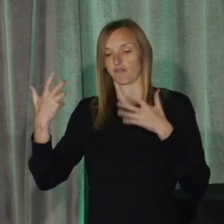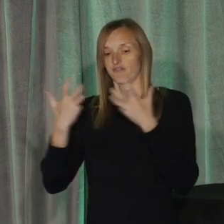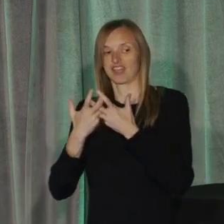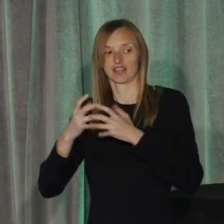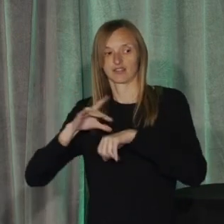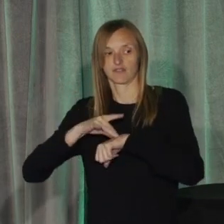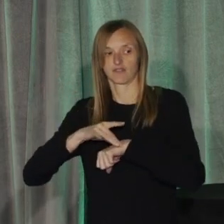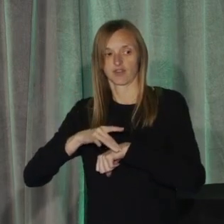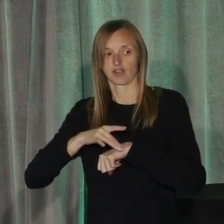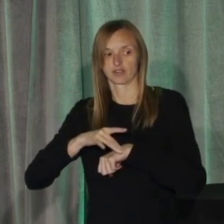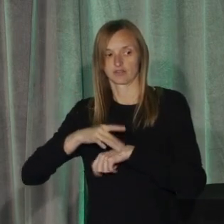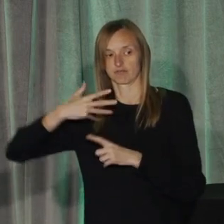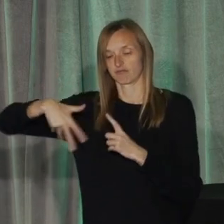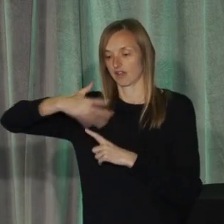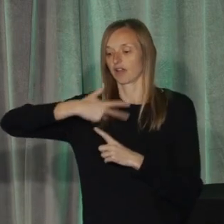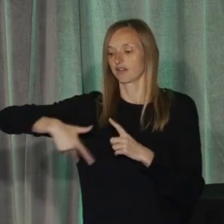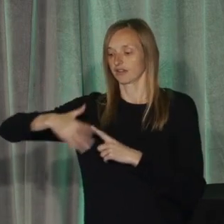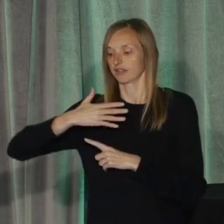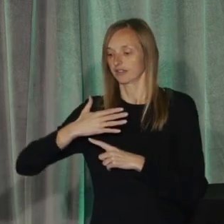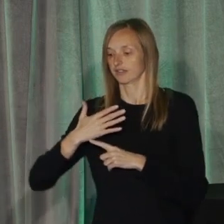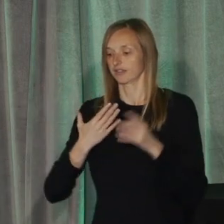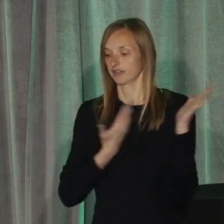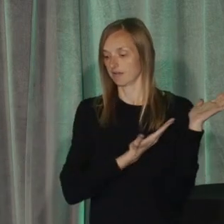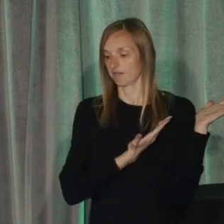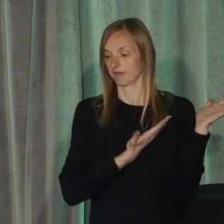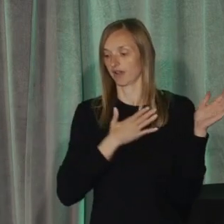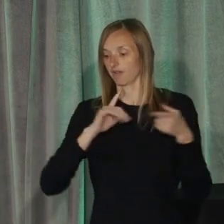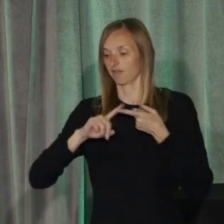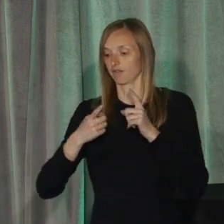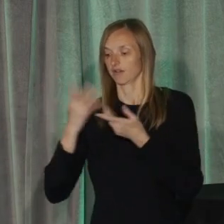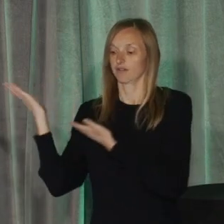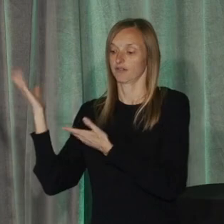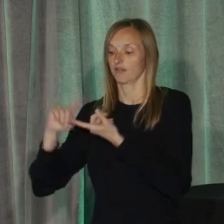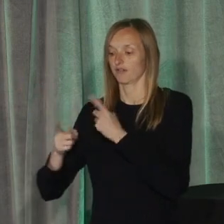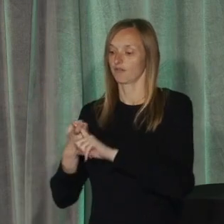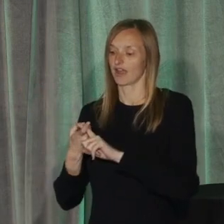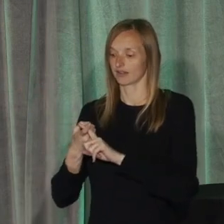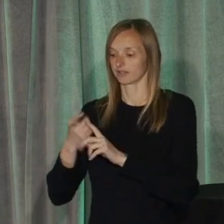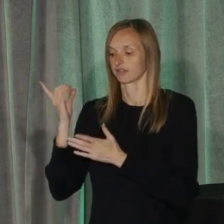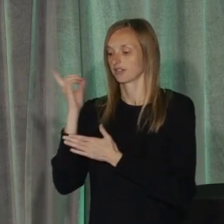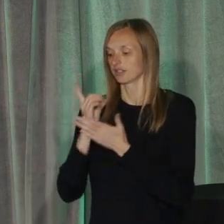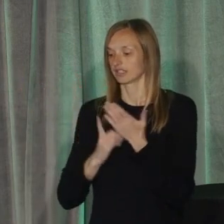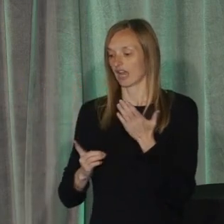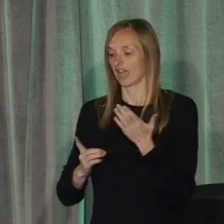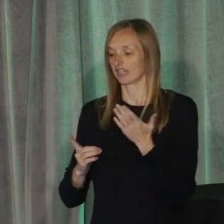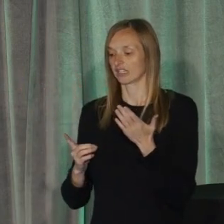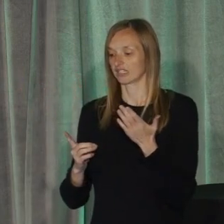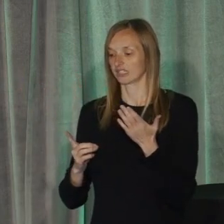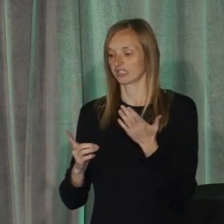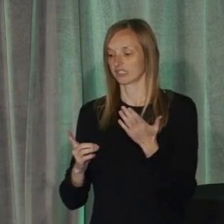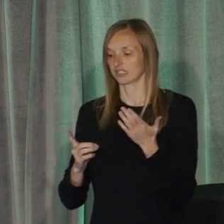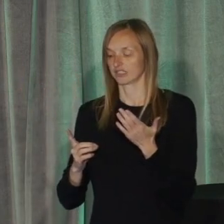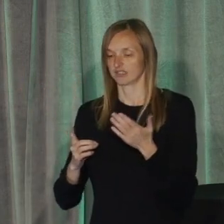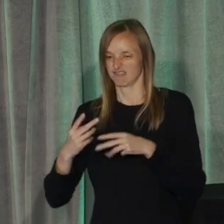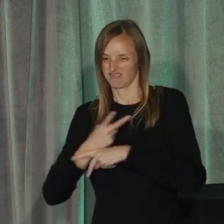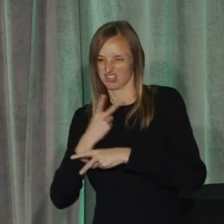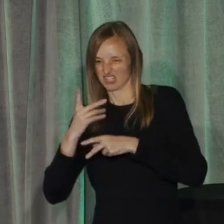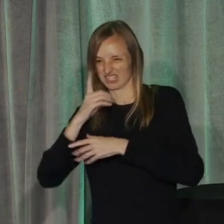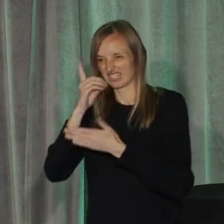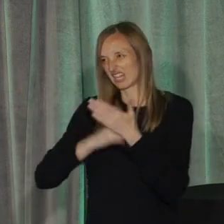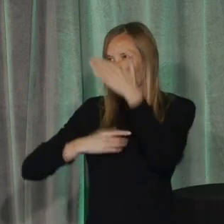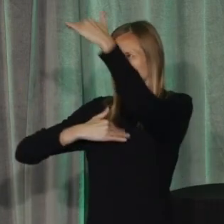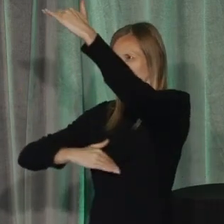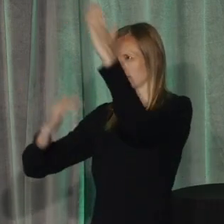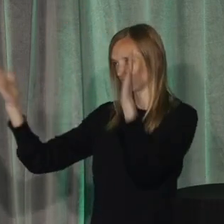my friend Tade, who was just designing following the design, as well as he